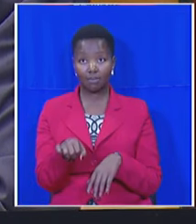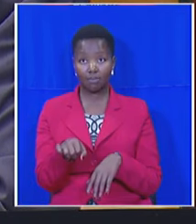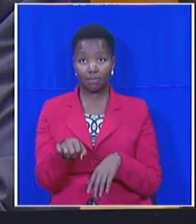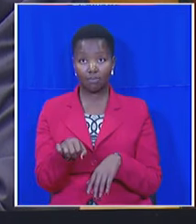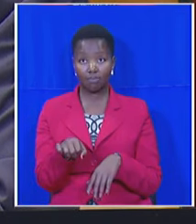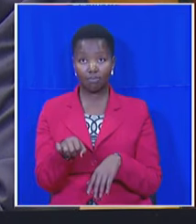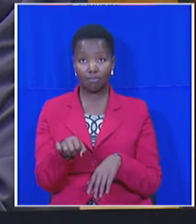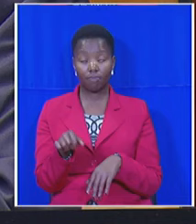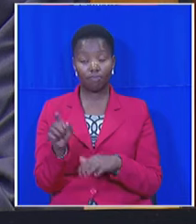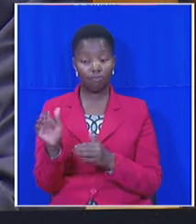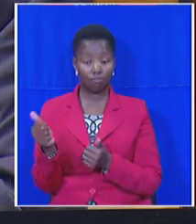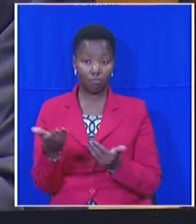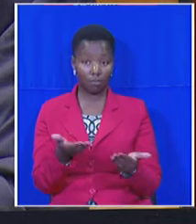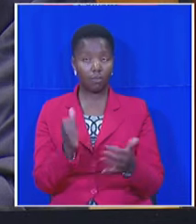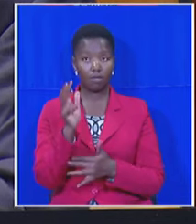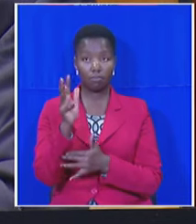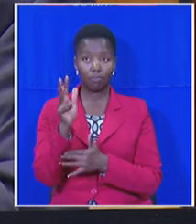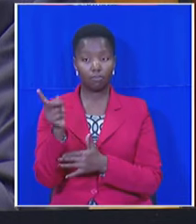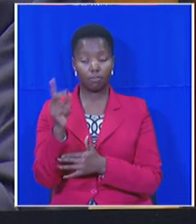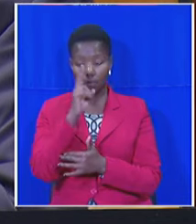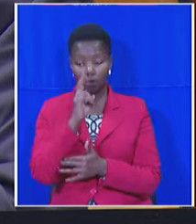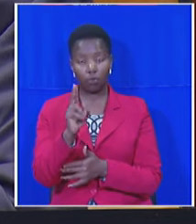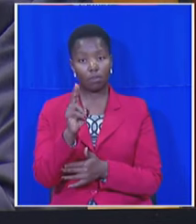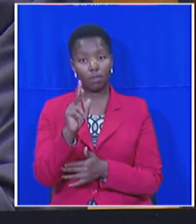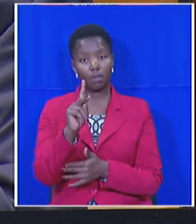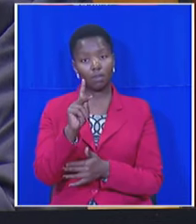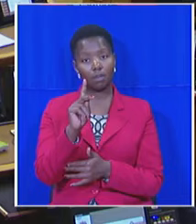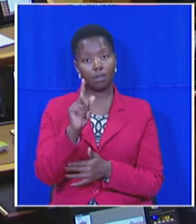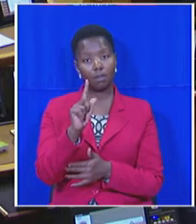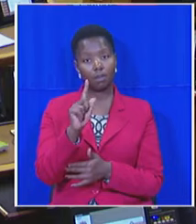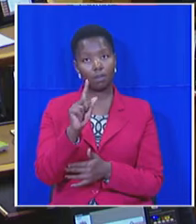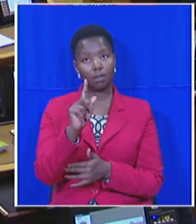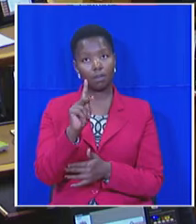Let's hear the declarations. Honorable Kalen.